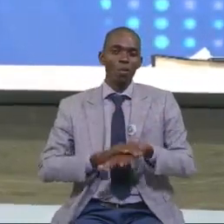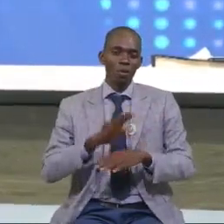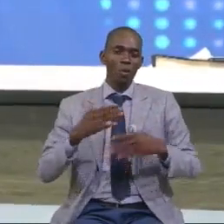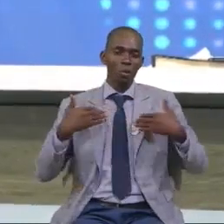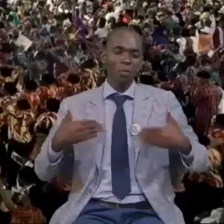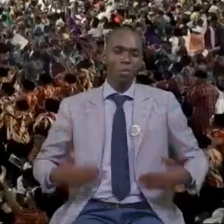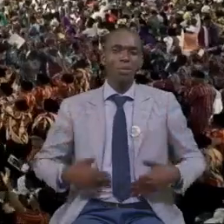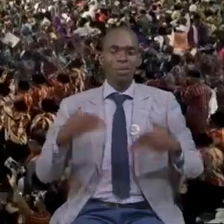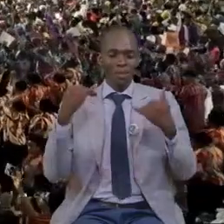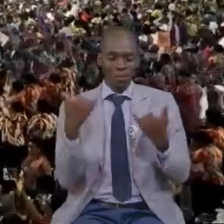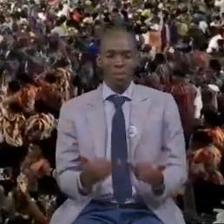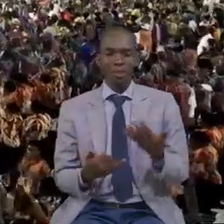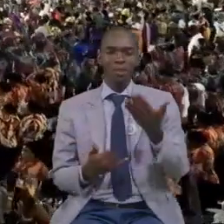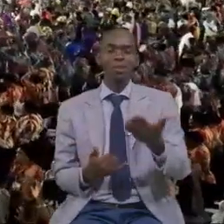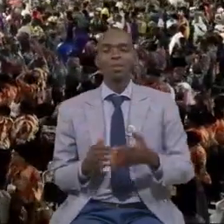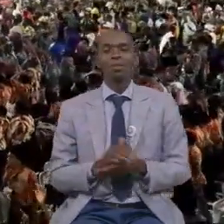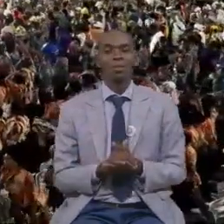body right there.